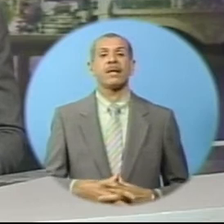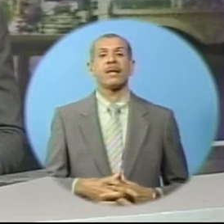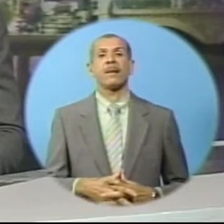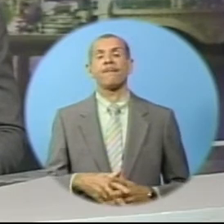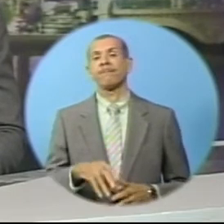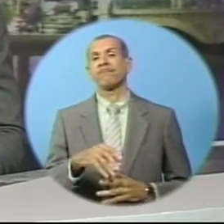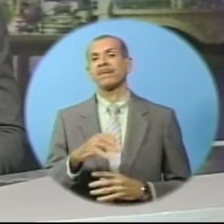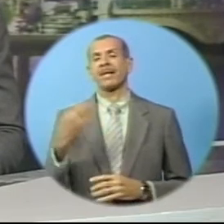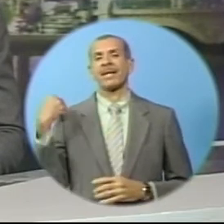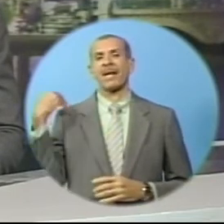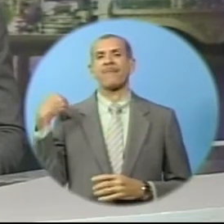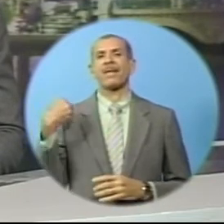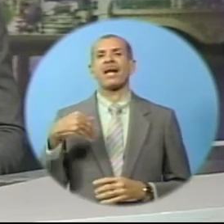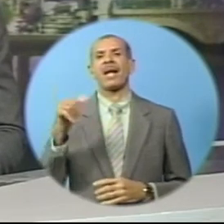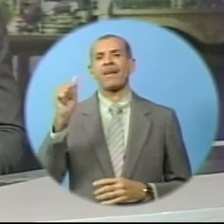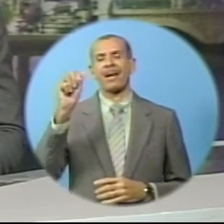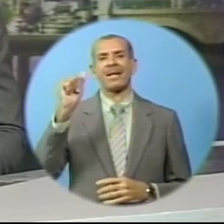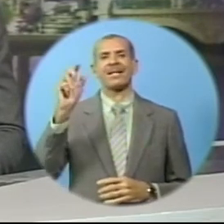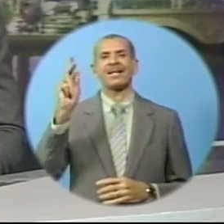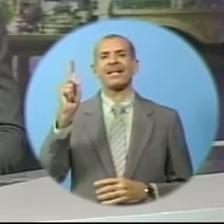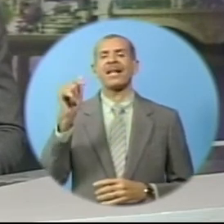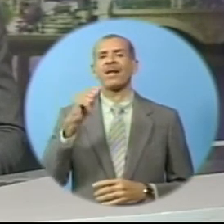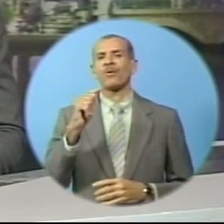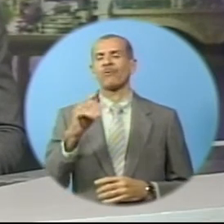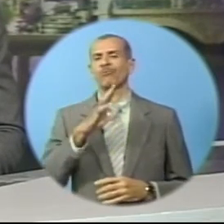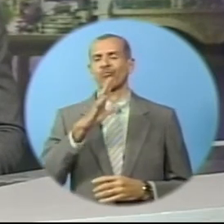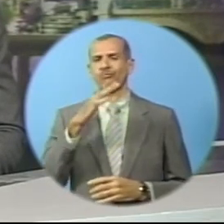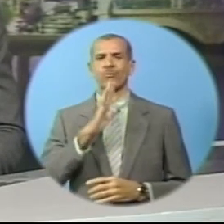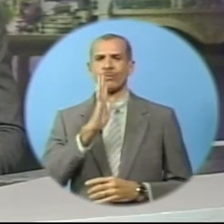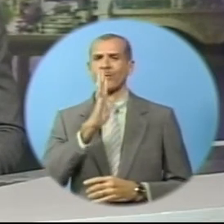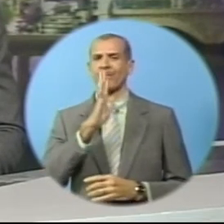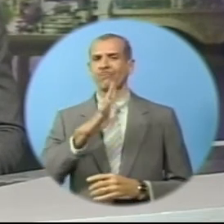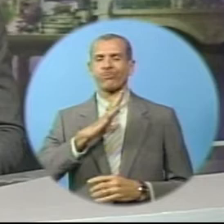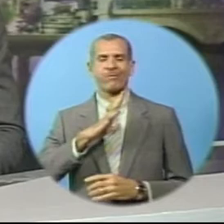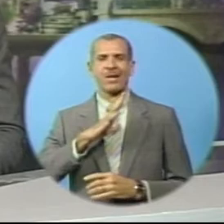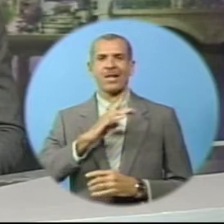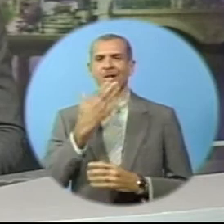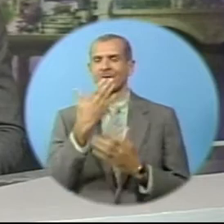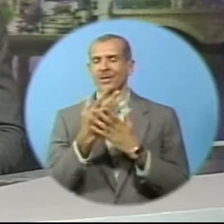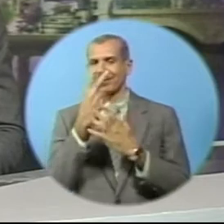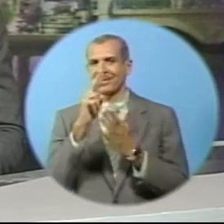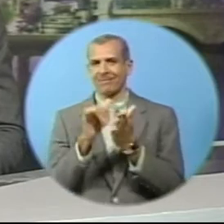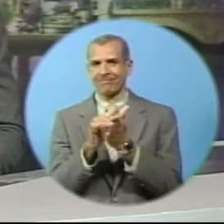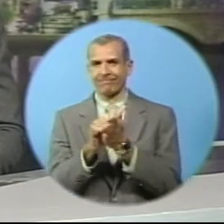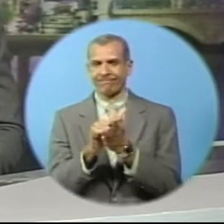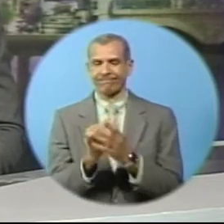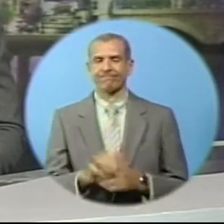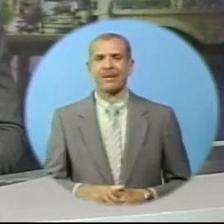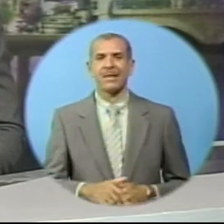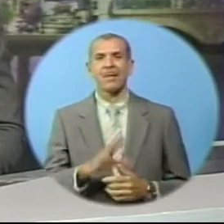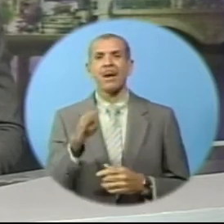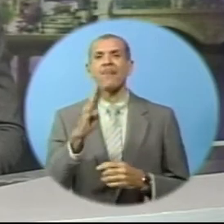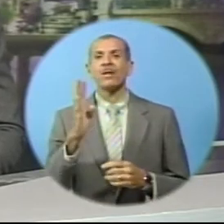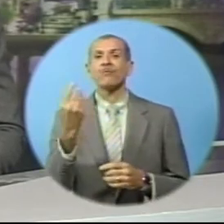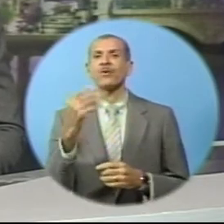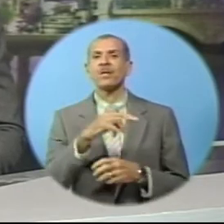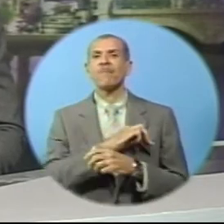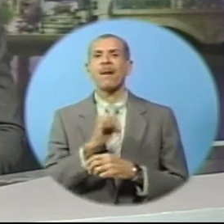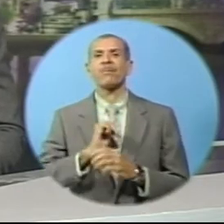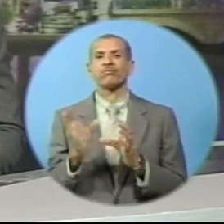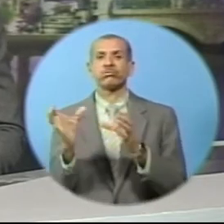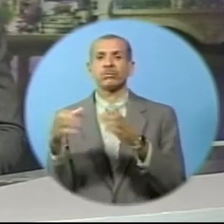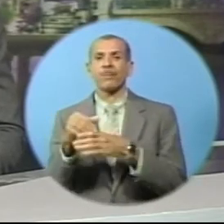say the captain, Amanda Knight, was extremely well spoken. It's always good to see that. The Barbados 14-member